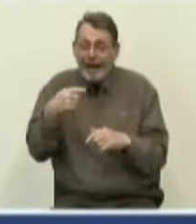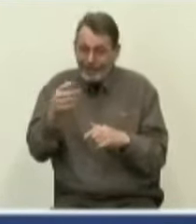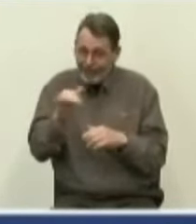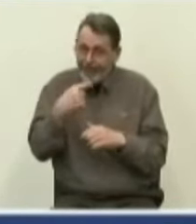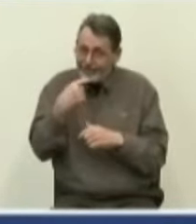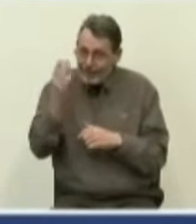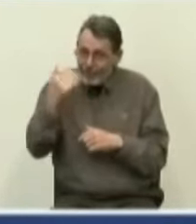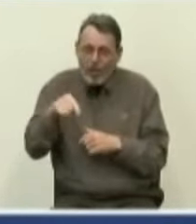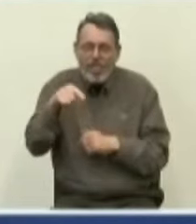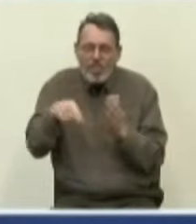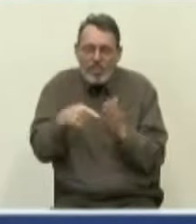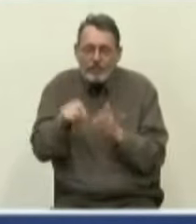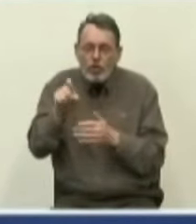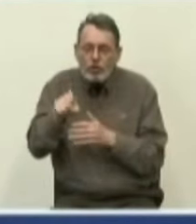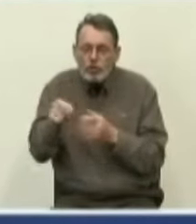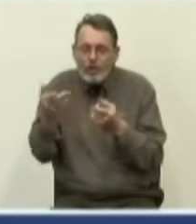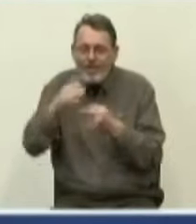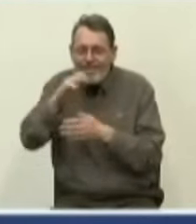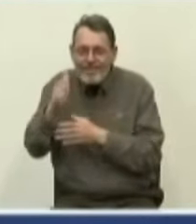happened.